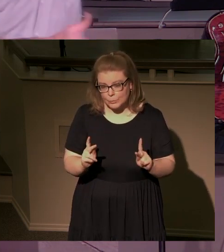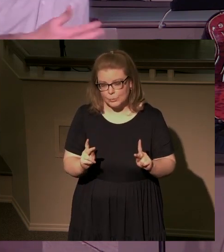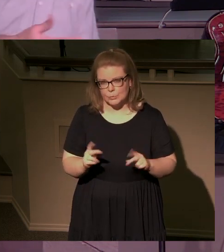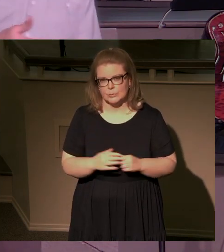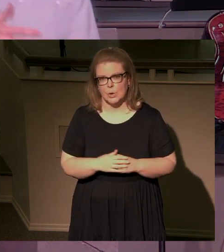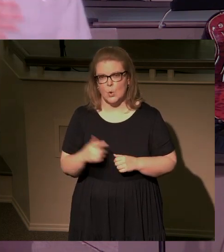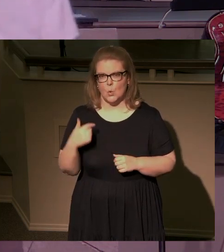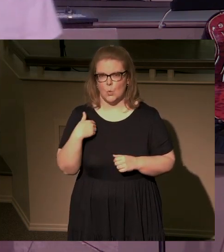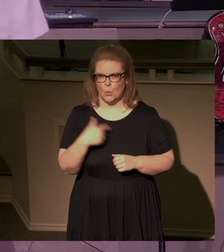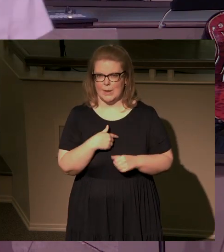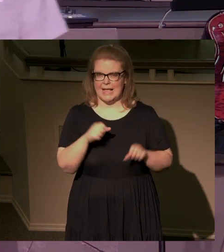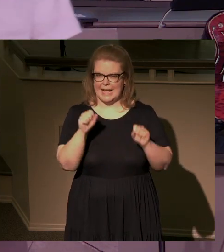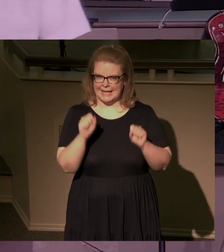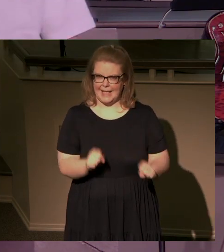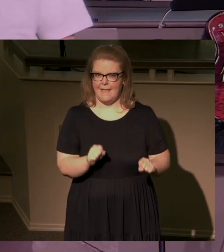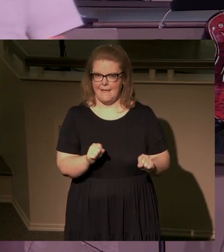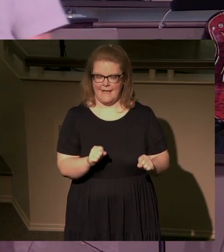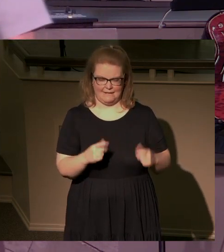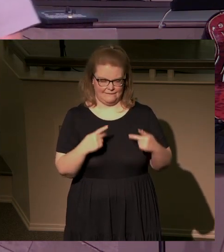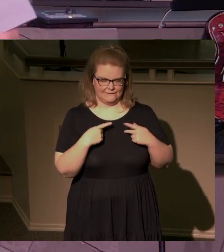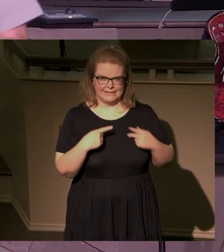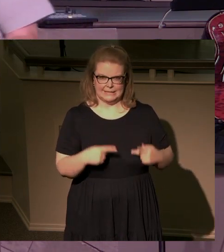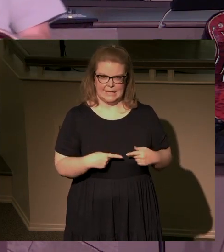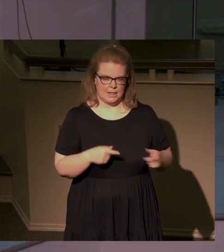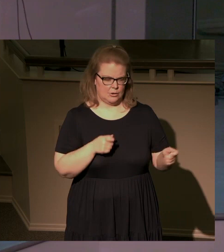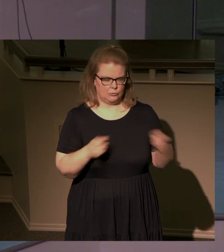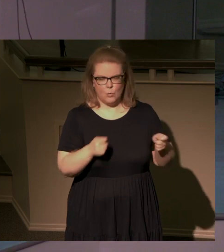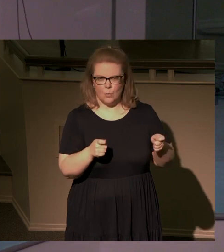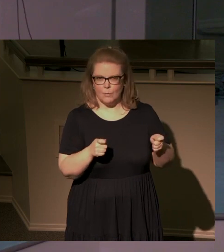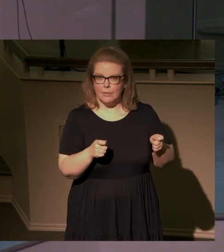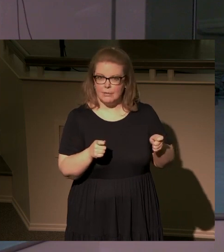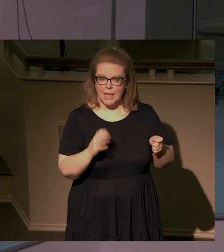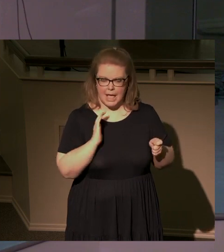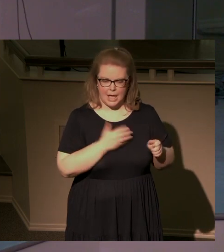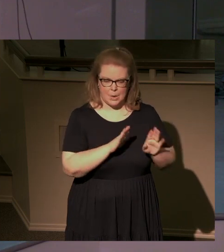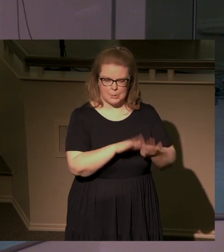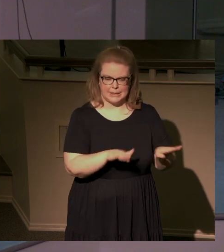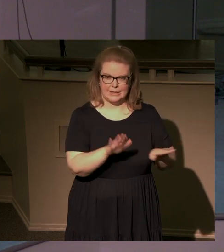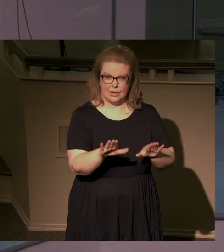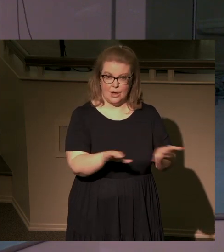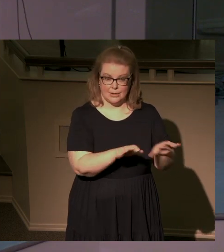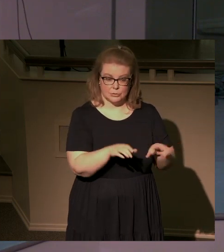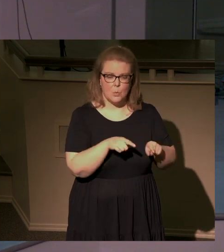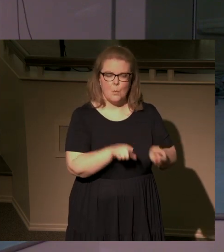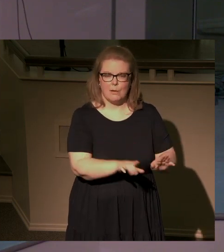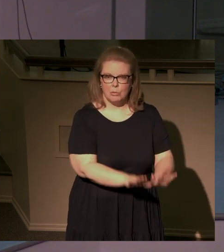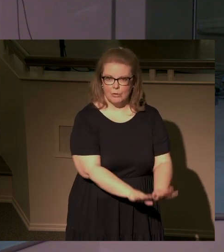physically control the actions of our kids while they're little.